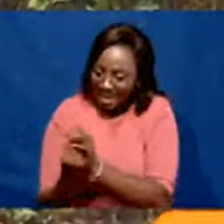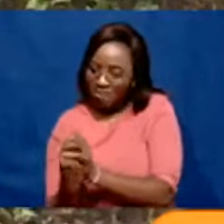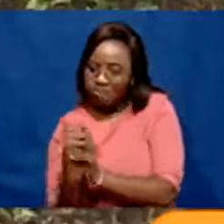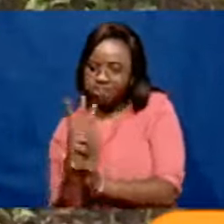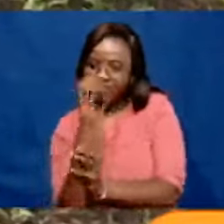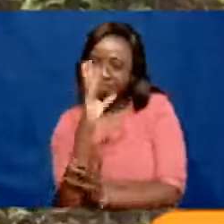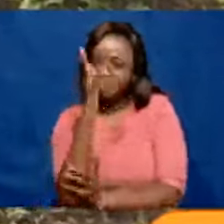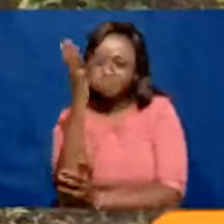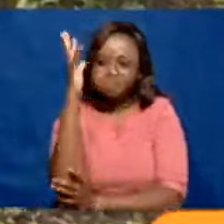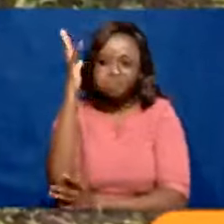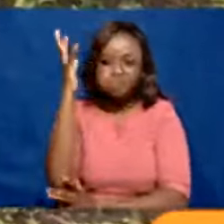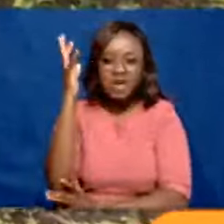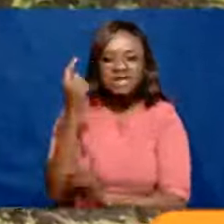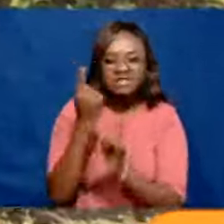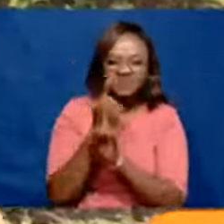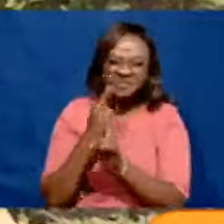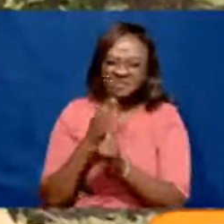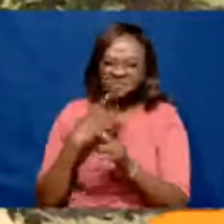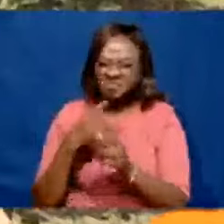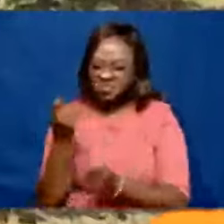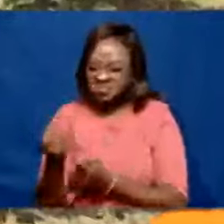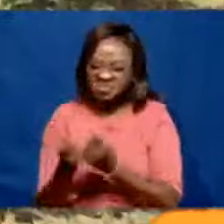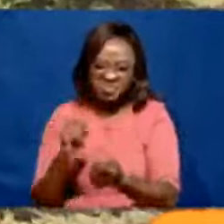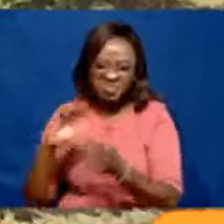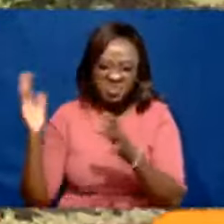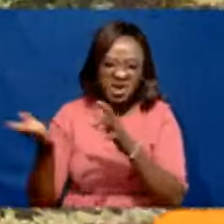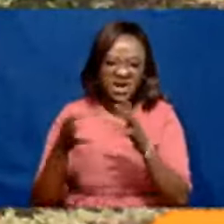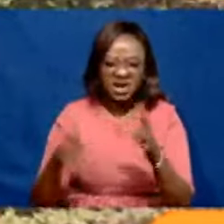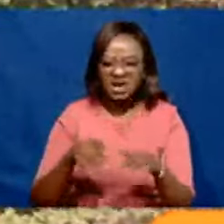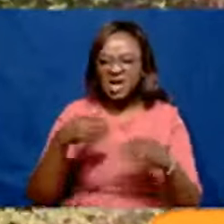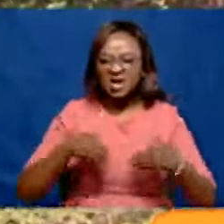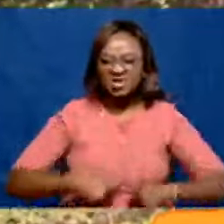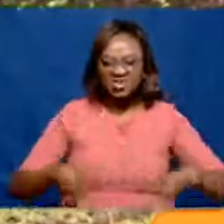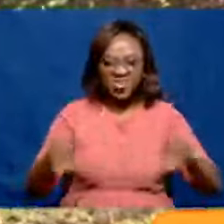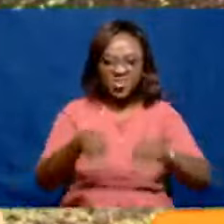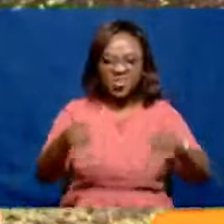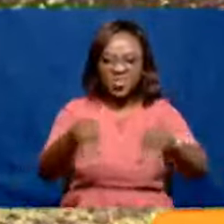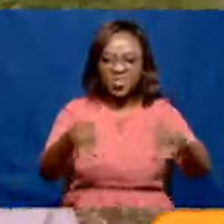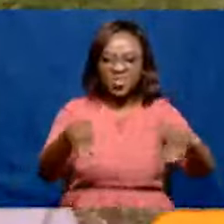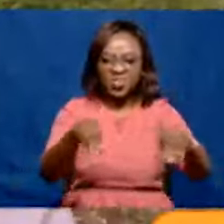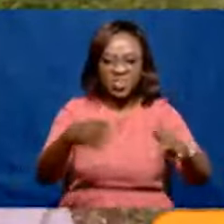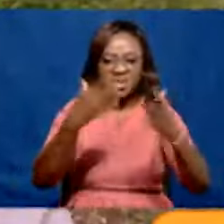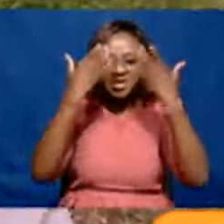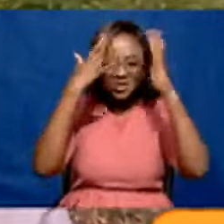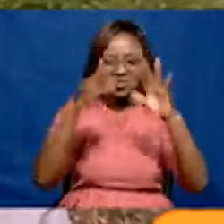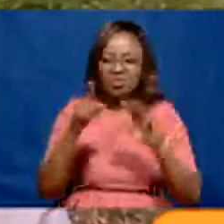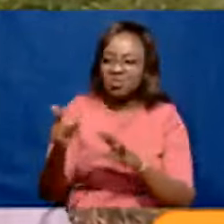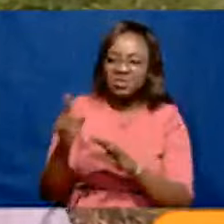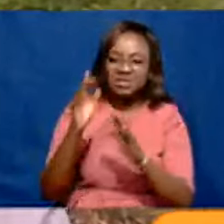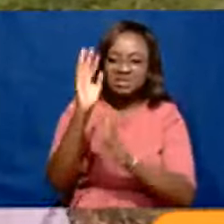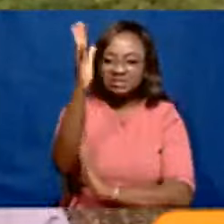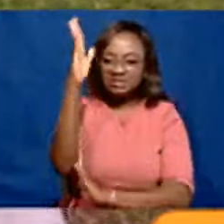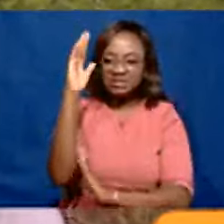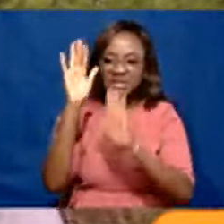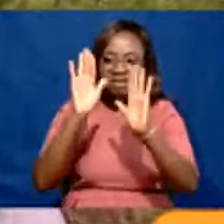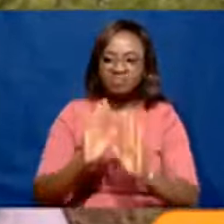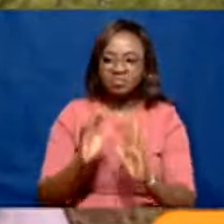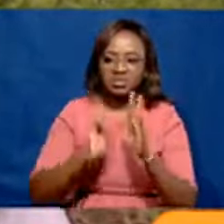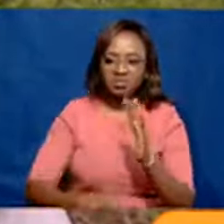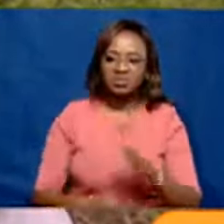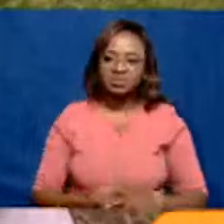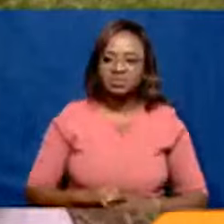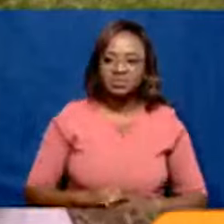wale wanakata kiboja moja, ni vijana hawa wadogo wadogo hajui umuhimu wa miti. Our strategy is to support